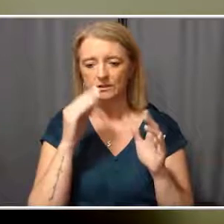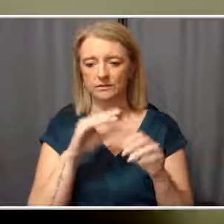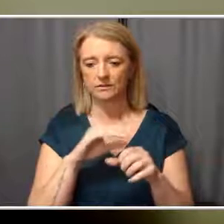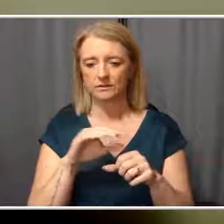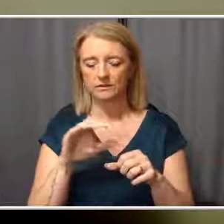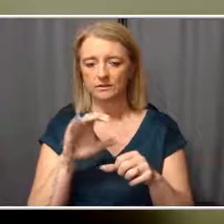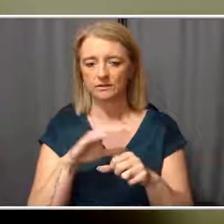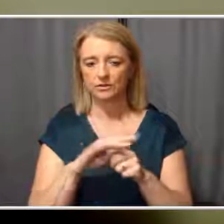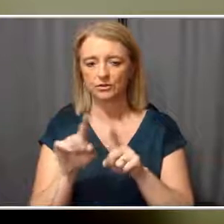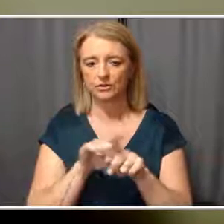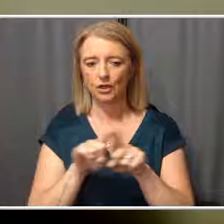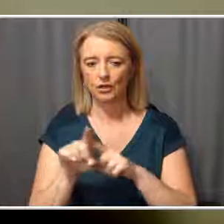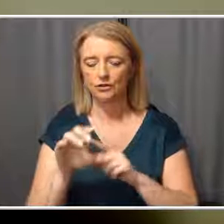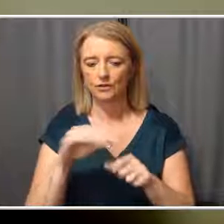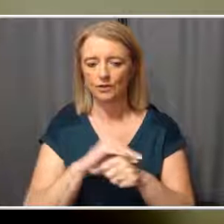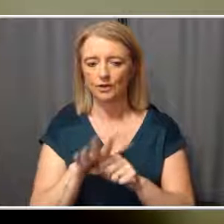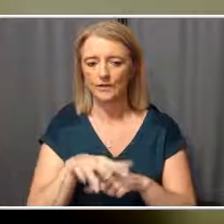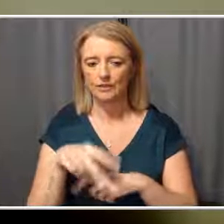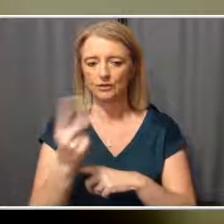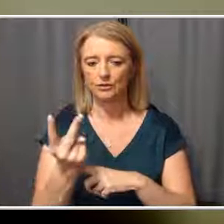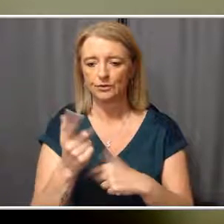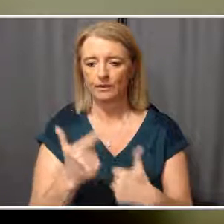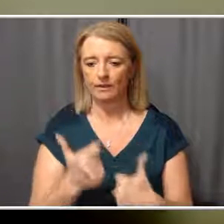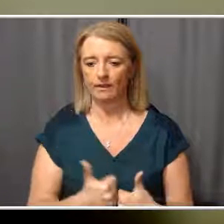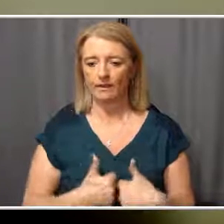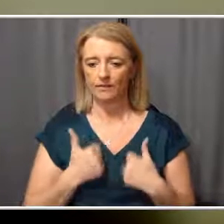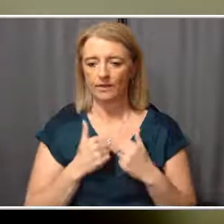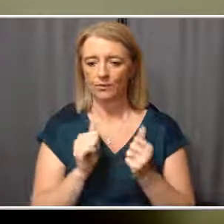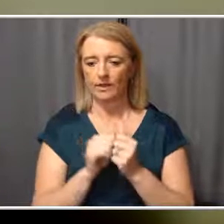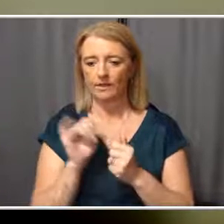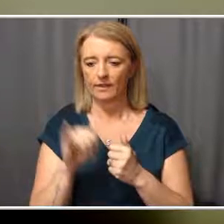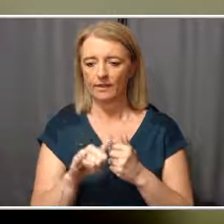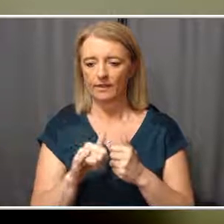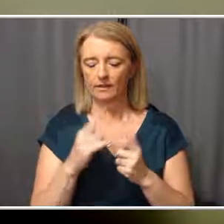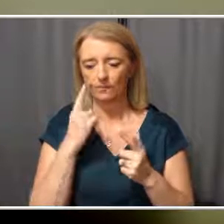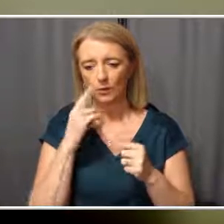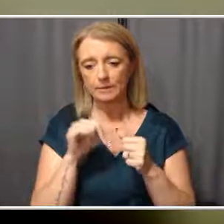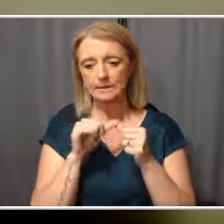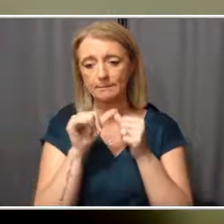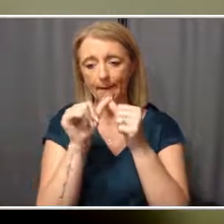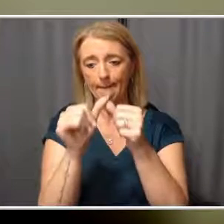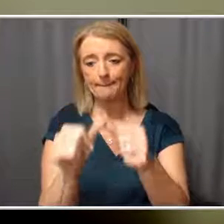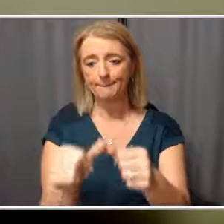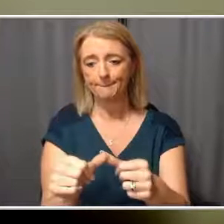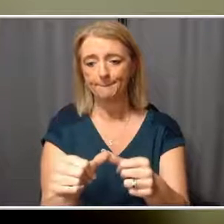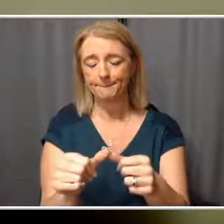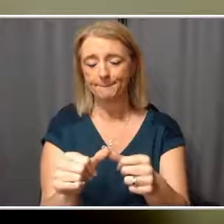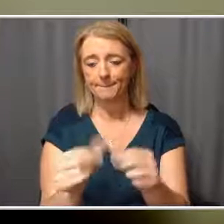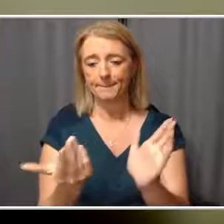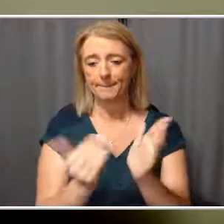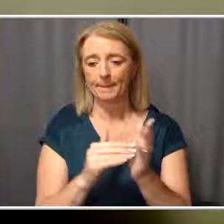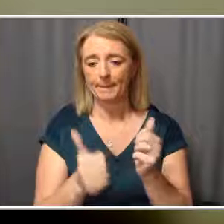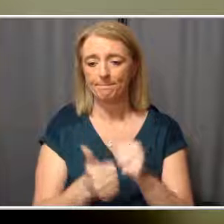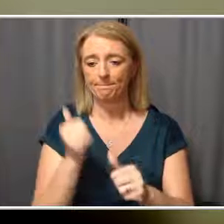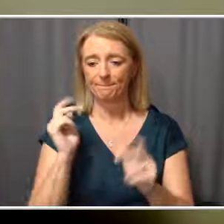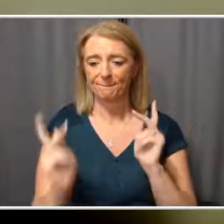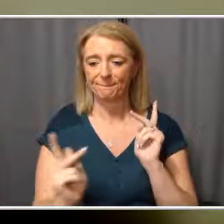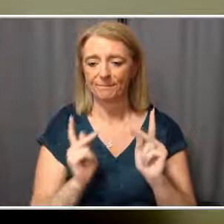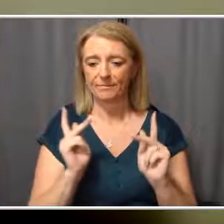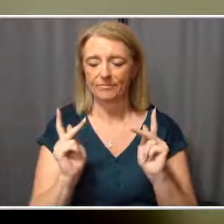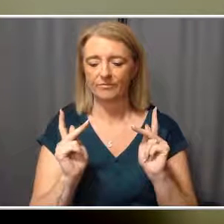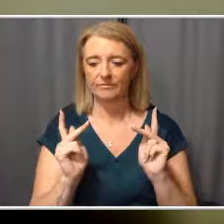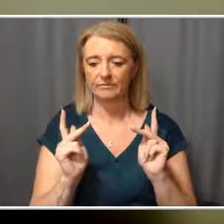severe disease as well. Right, thanks. Another topic here I wanted to bring up,